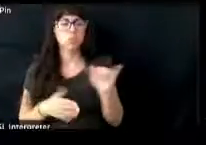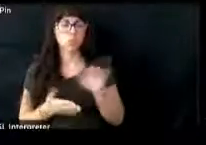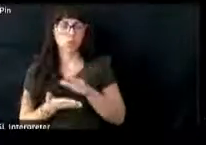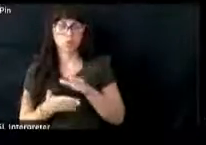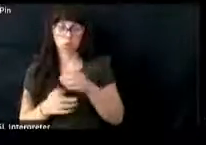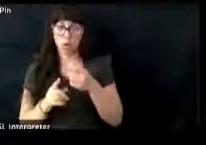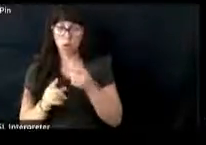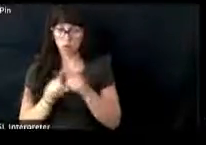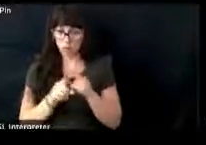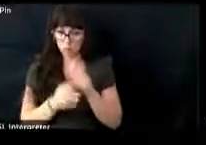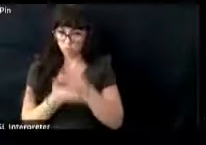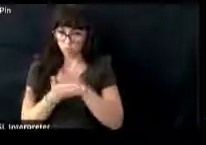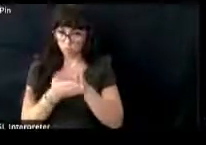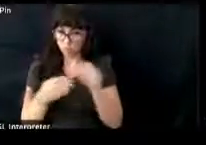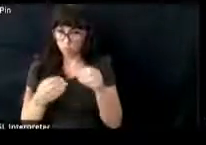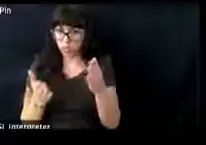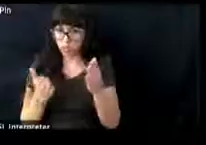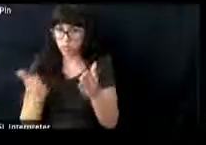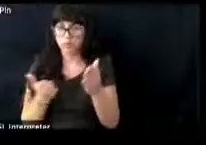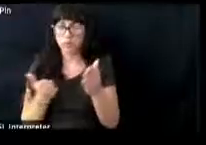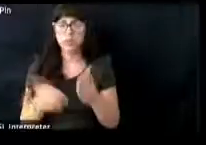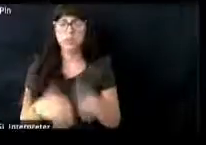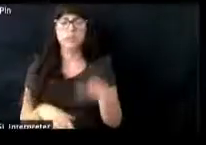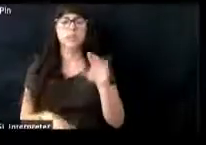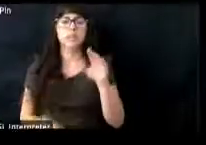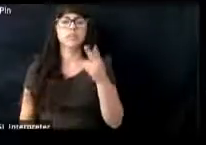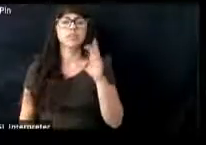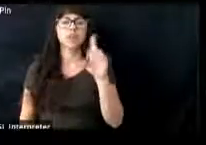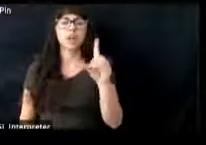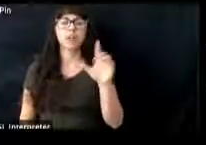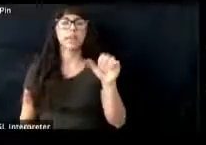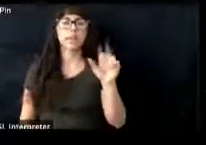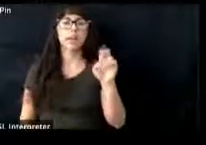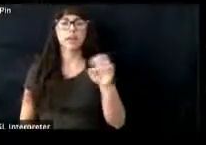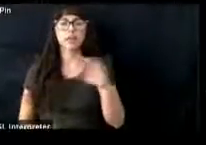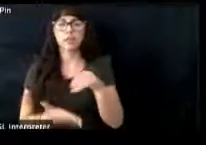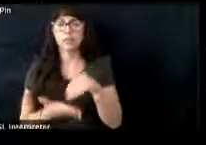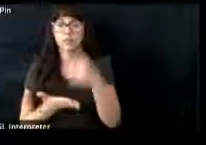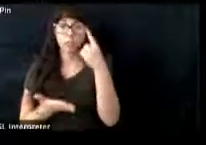as child care center for children.